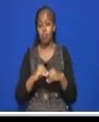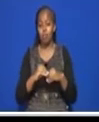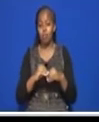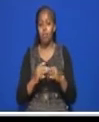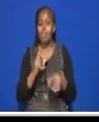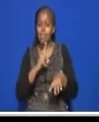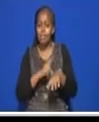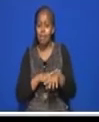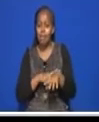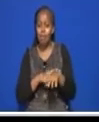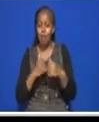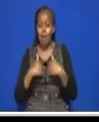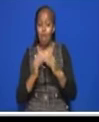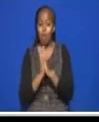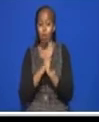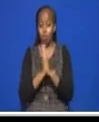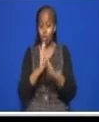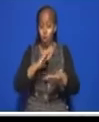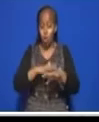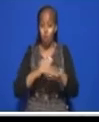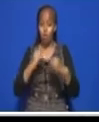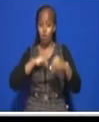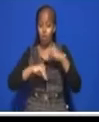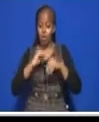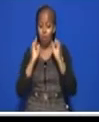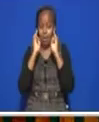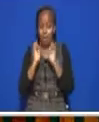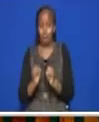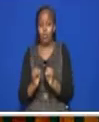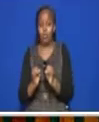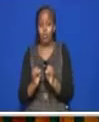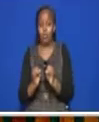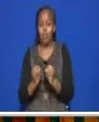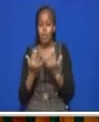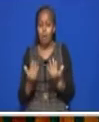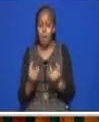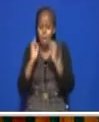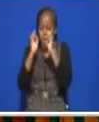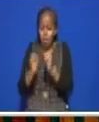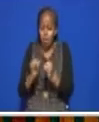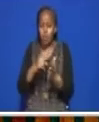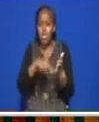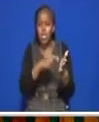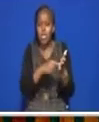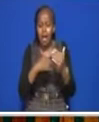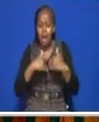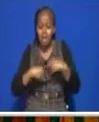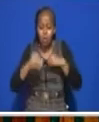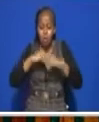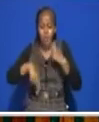if your composition is about a corrupt individual, does this person succeed with corruption at the